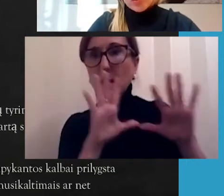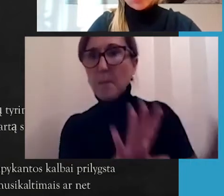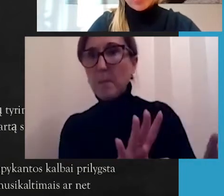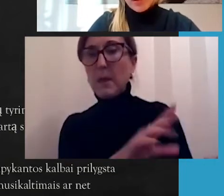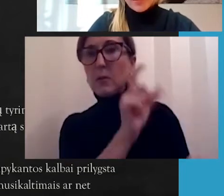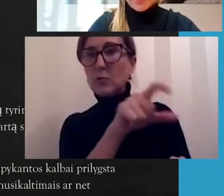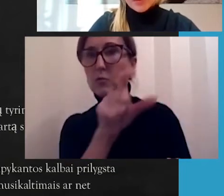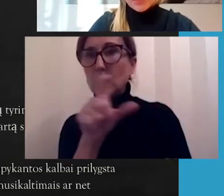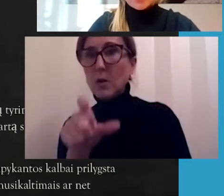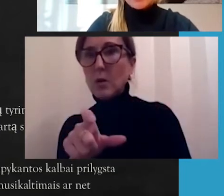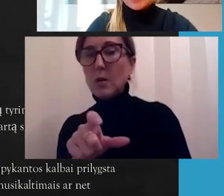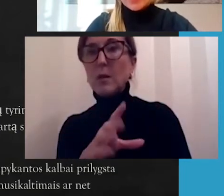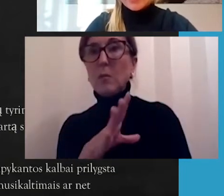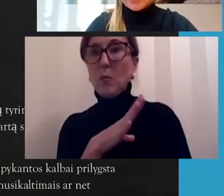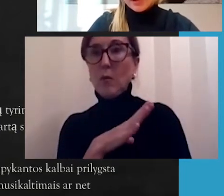When the